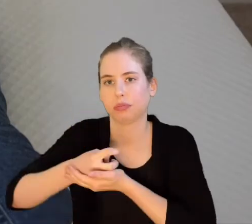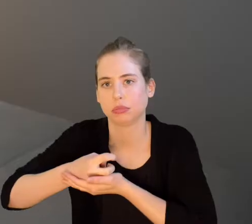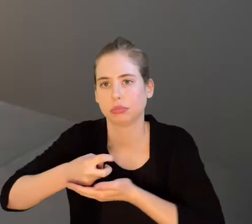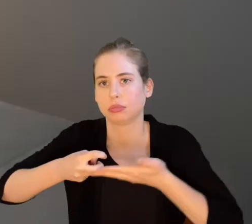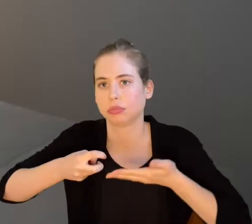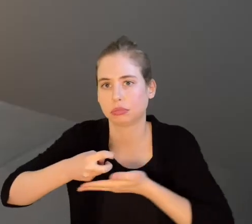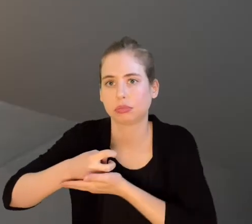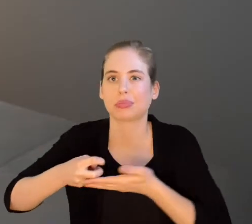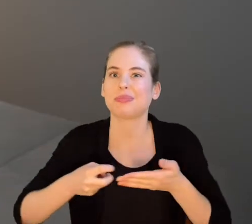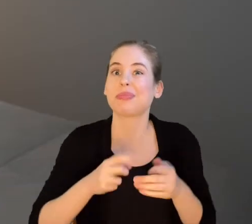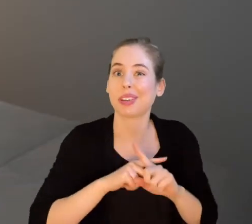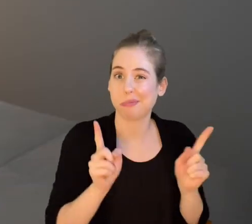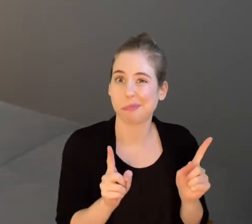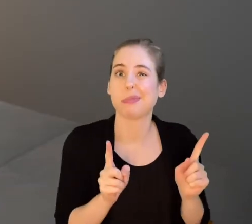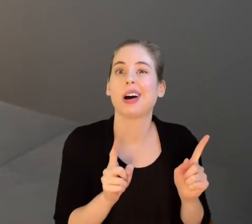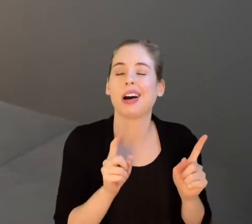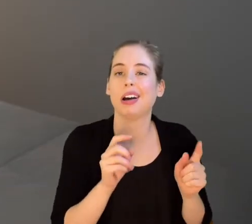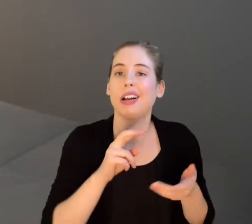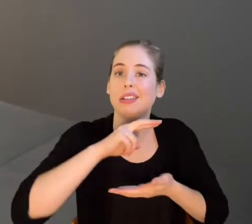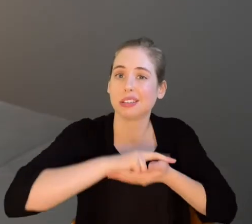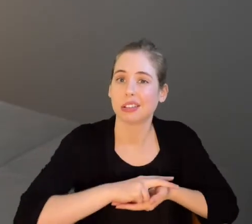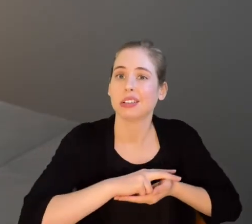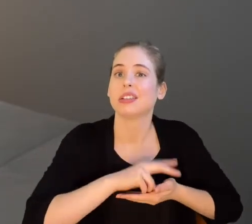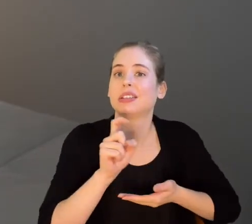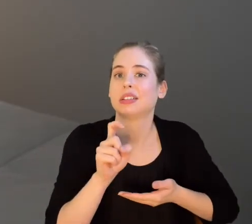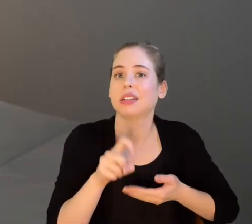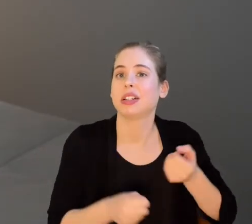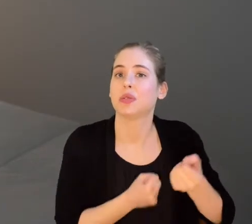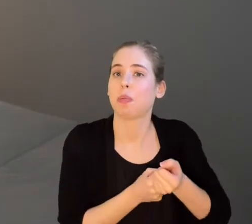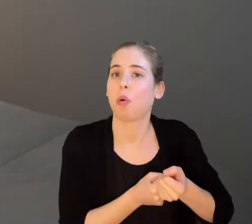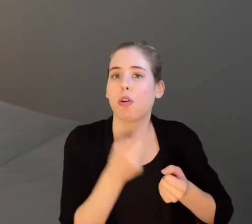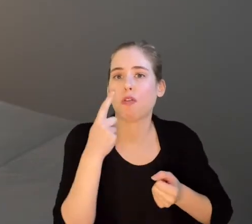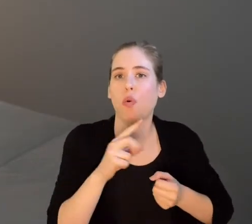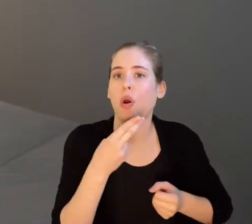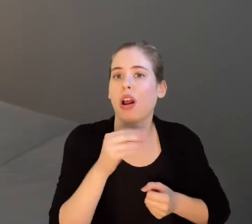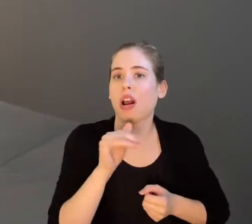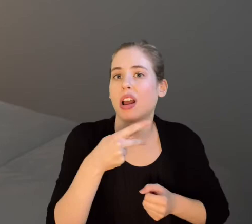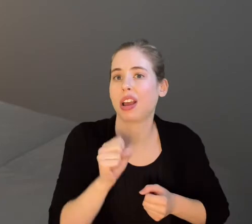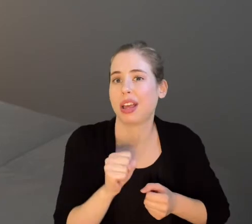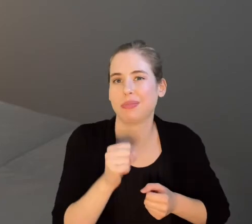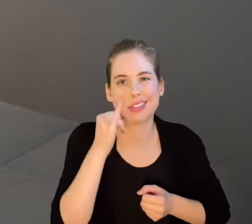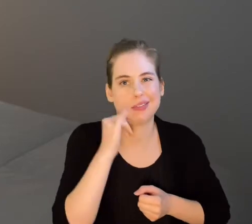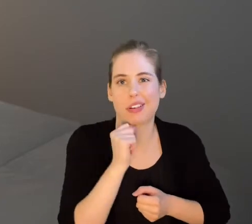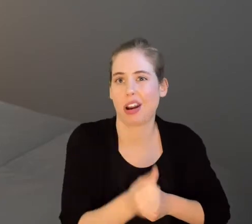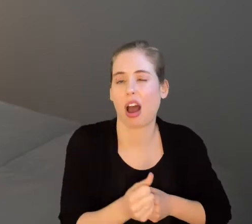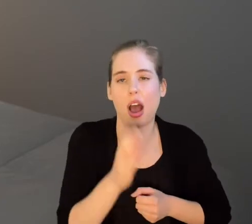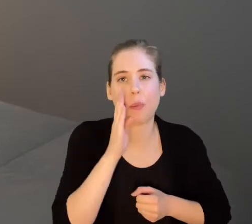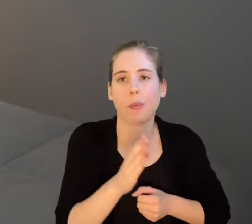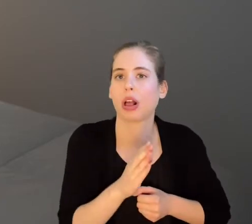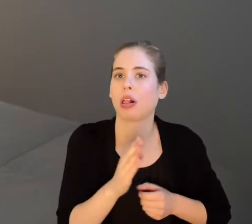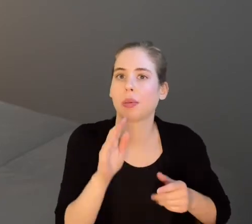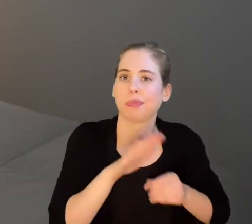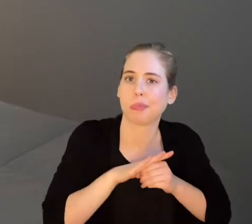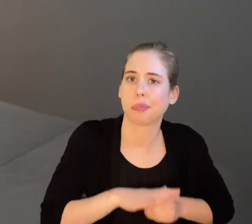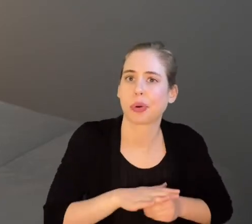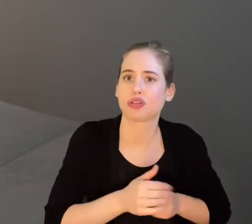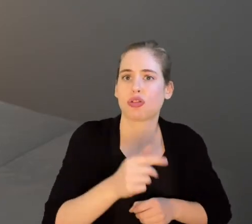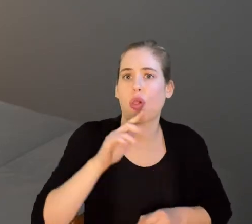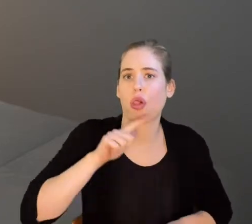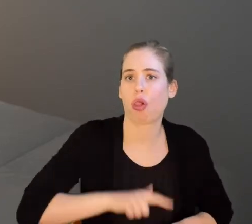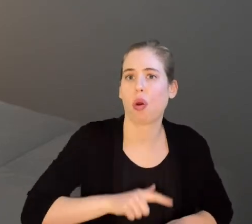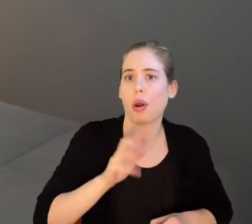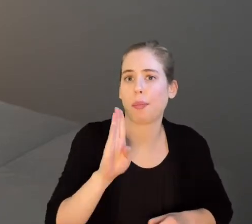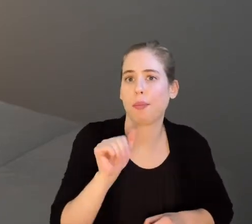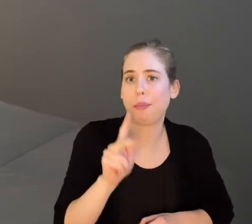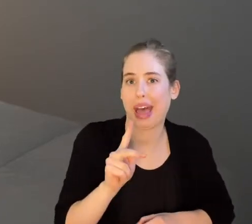back. If you tend to sleep in this position for prolonged periods, we would recommend checking out the NOLA Signature 12-inch. This